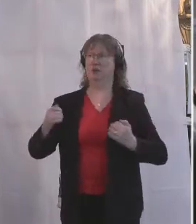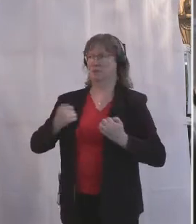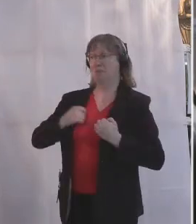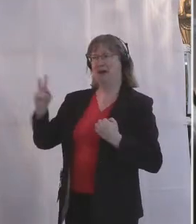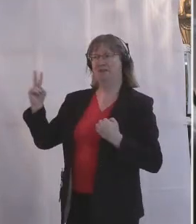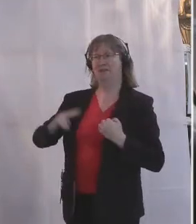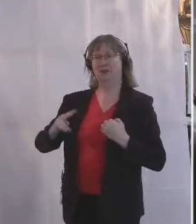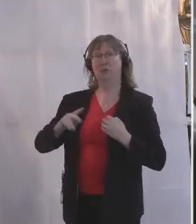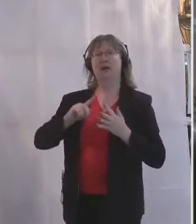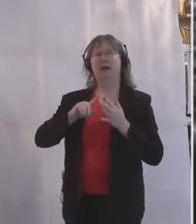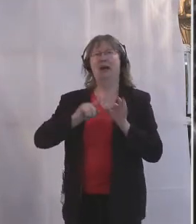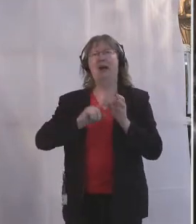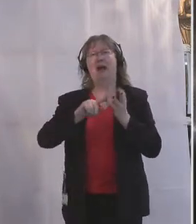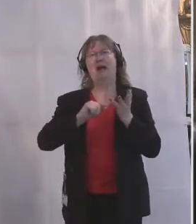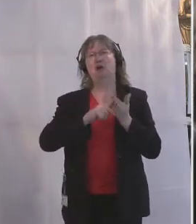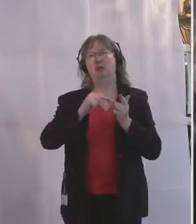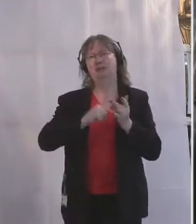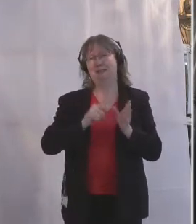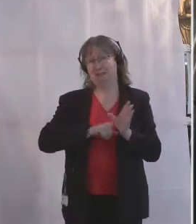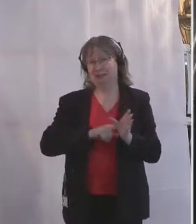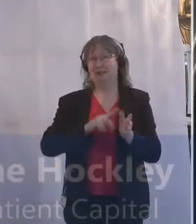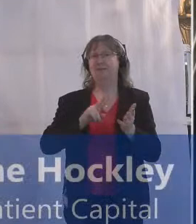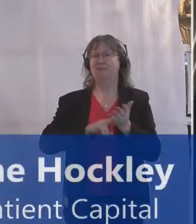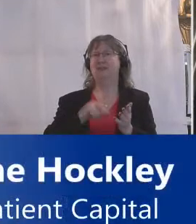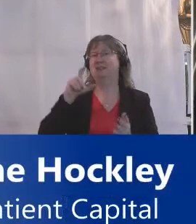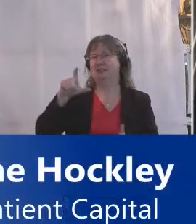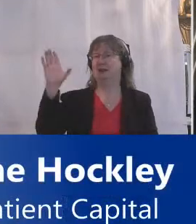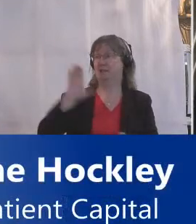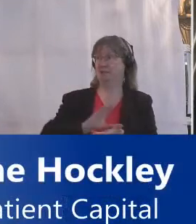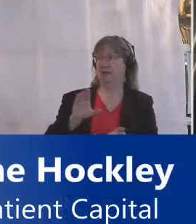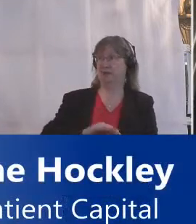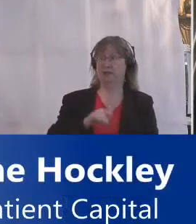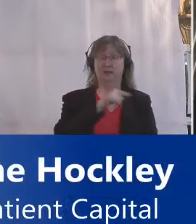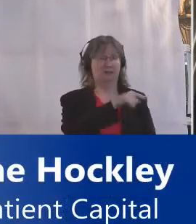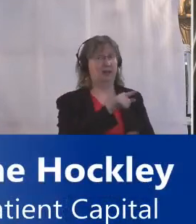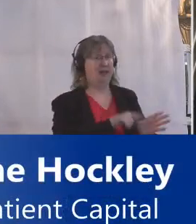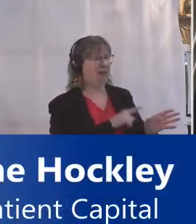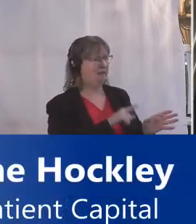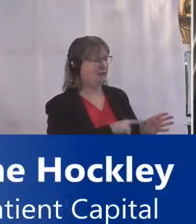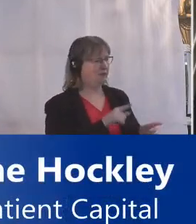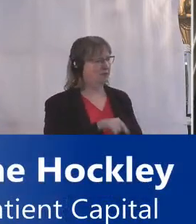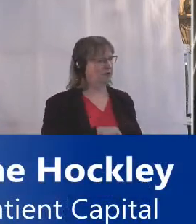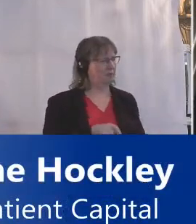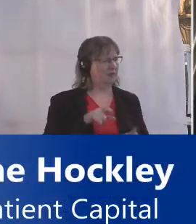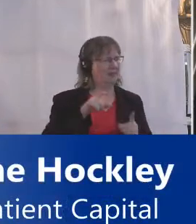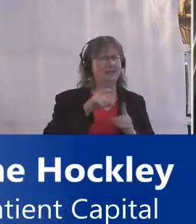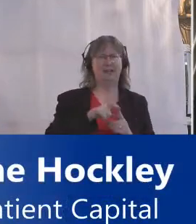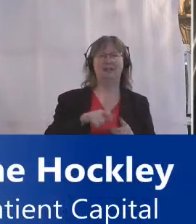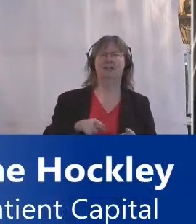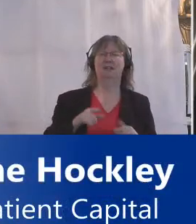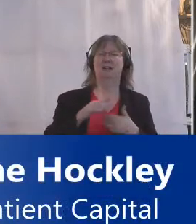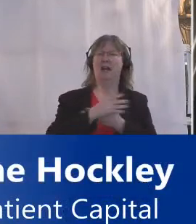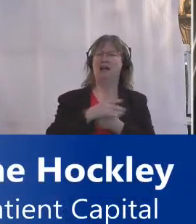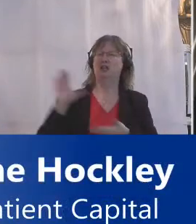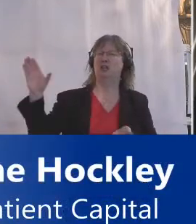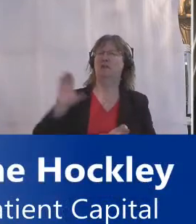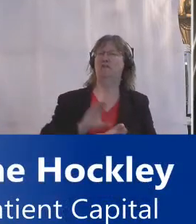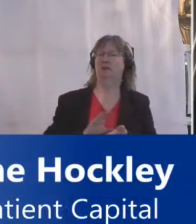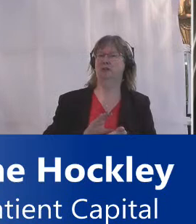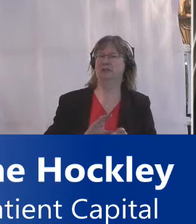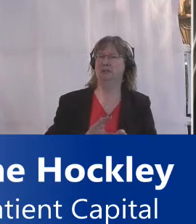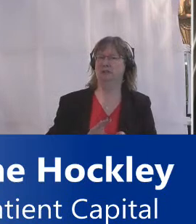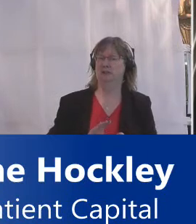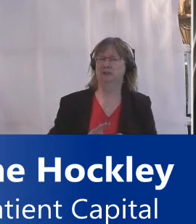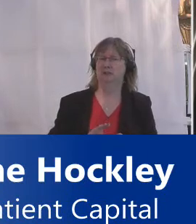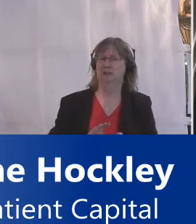sort of equity and VC funding side, and I think Yvonne, you from the debt and angel funding side, and which we'll pick